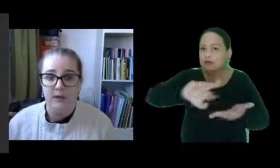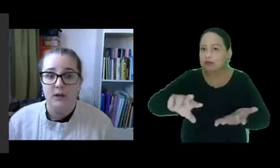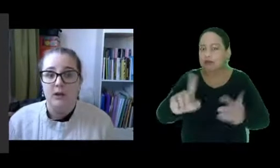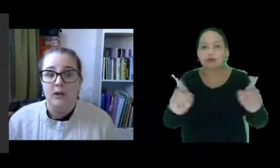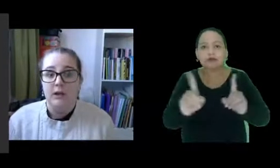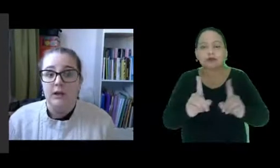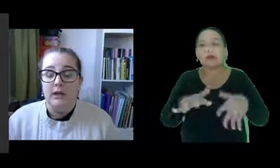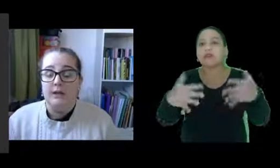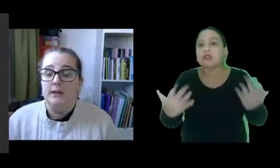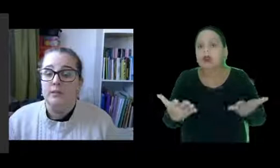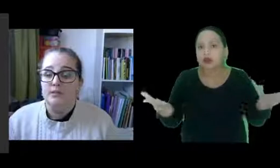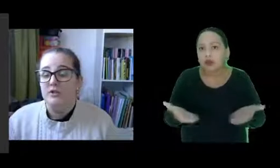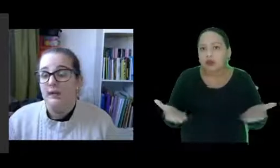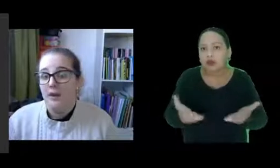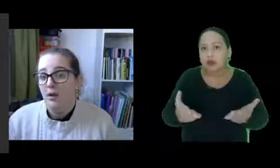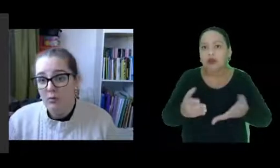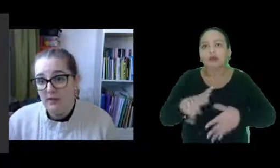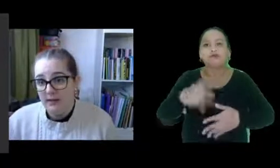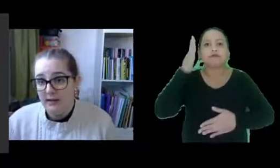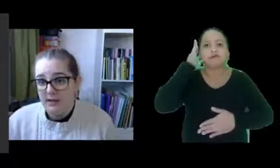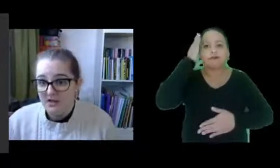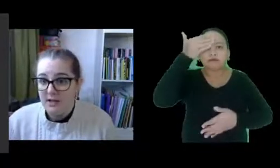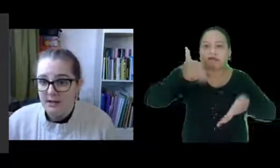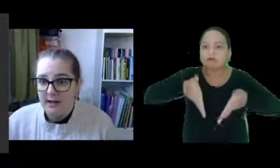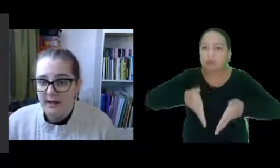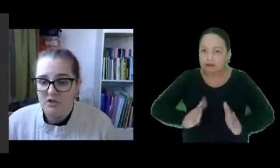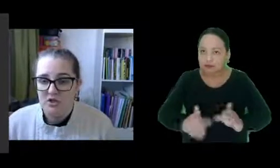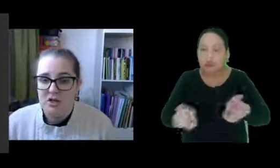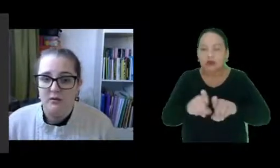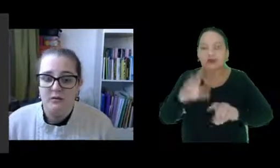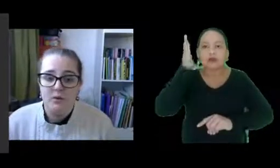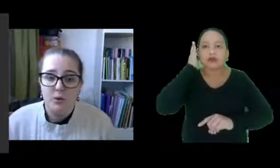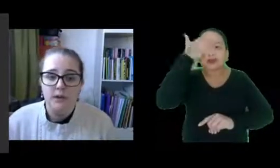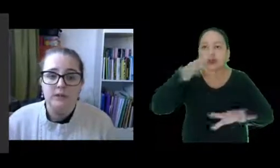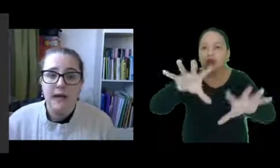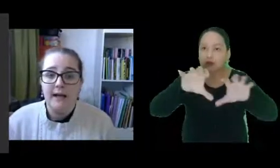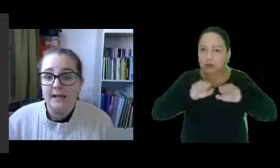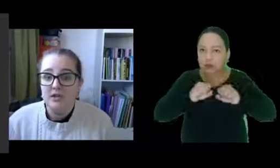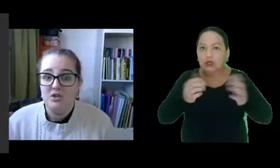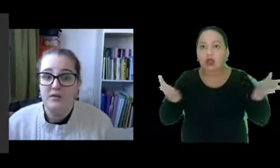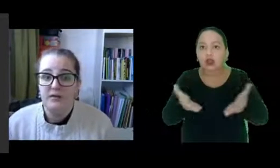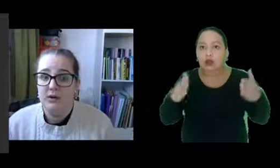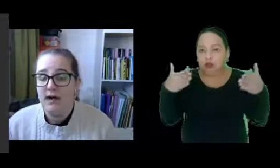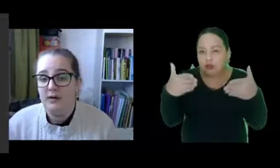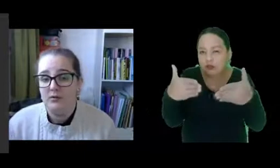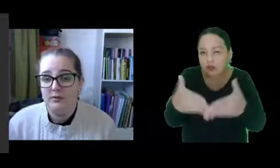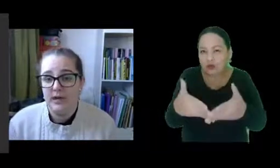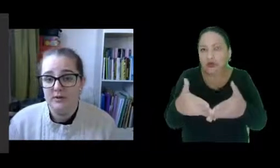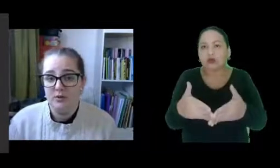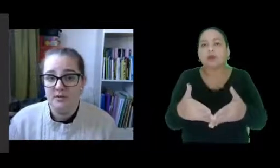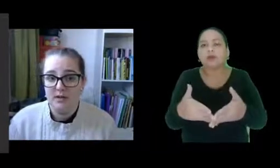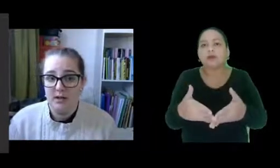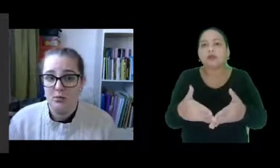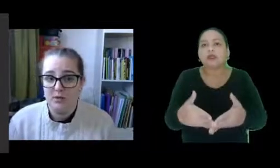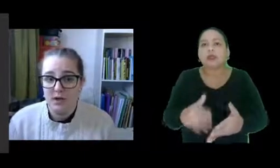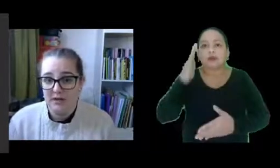disability. So here we have the congenital and the acquired deafblindness we've already talked about